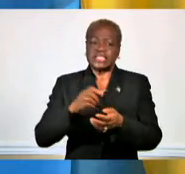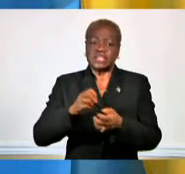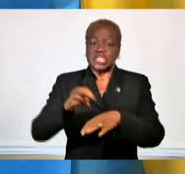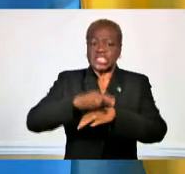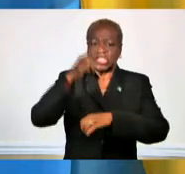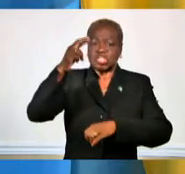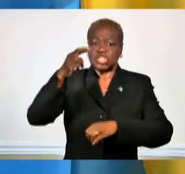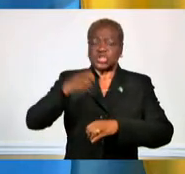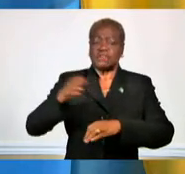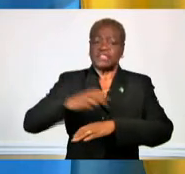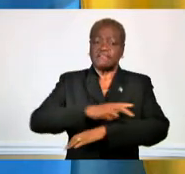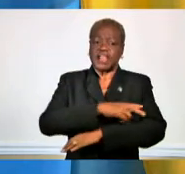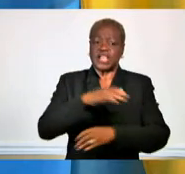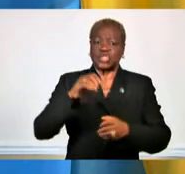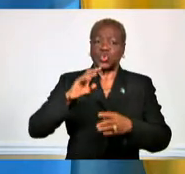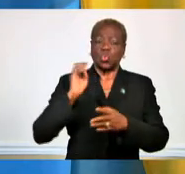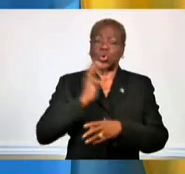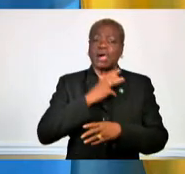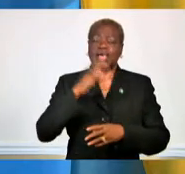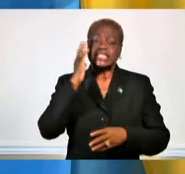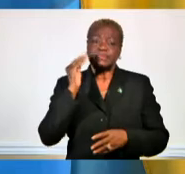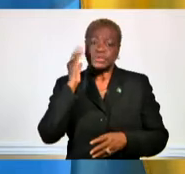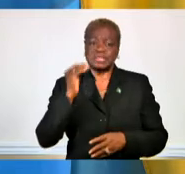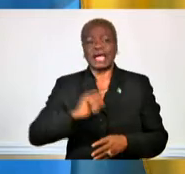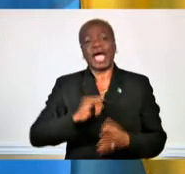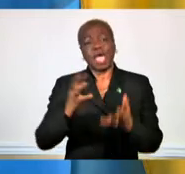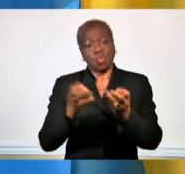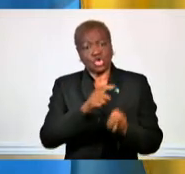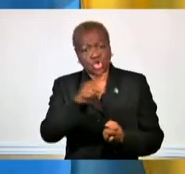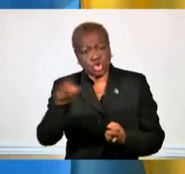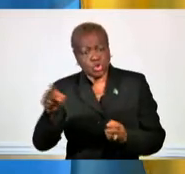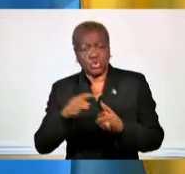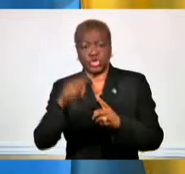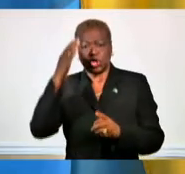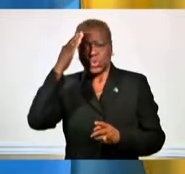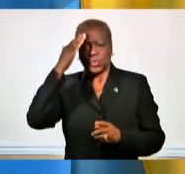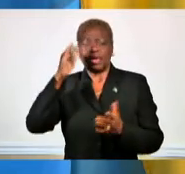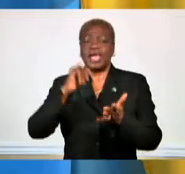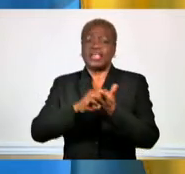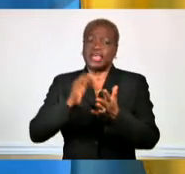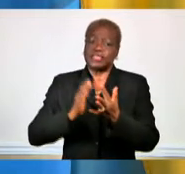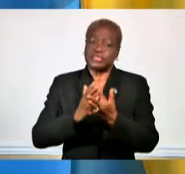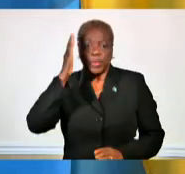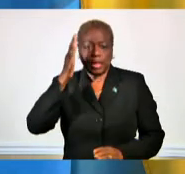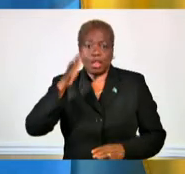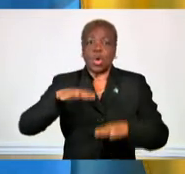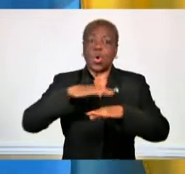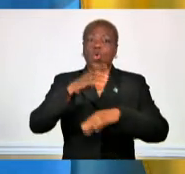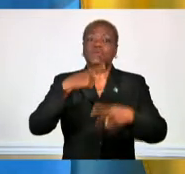experiencing, I want you to know that through courage,